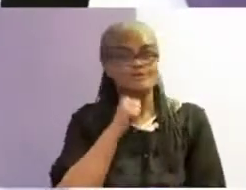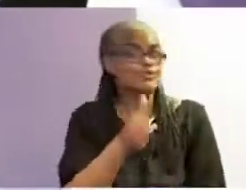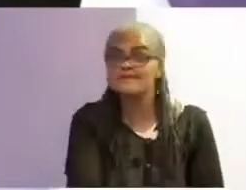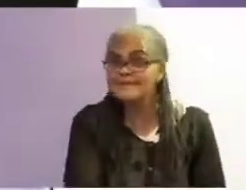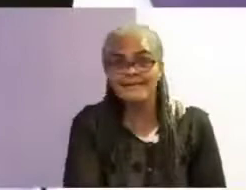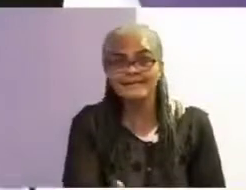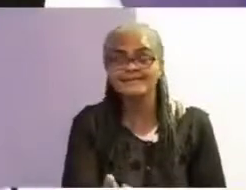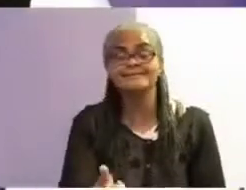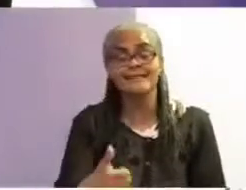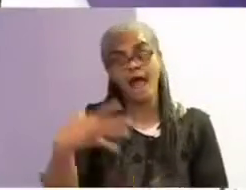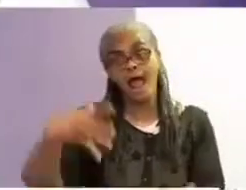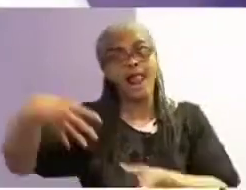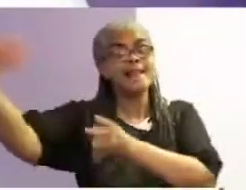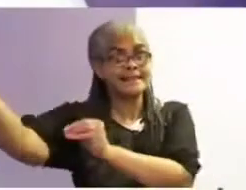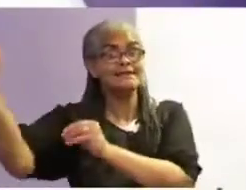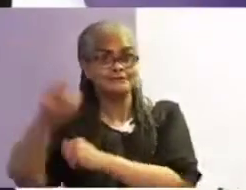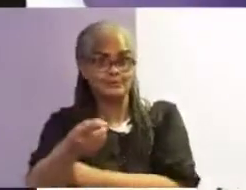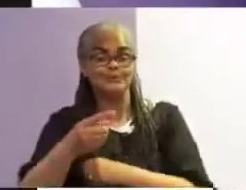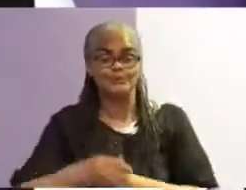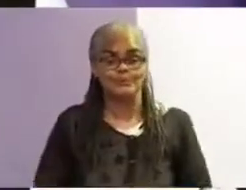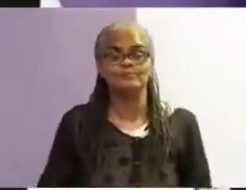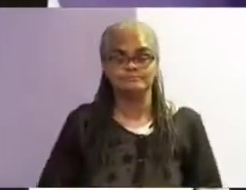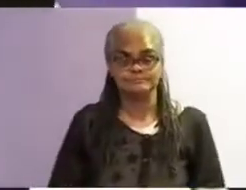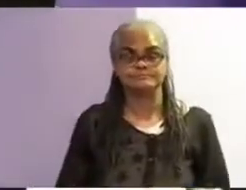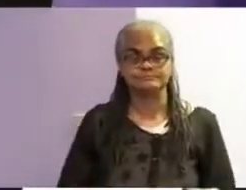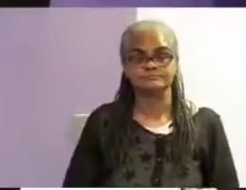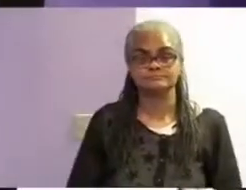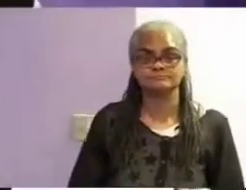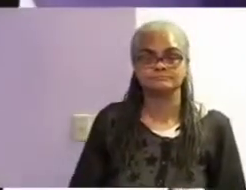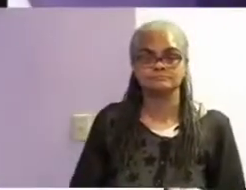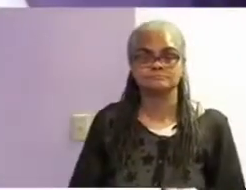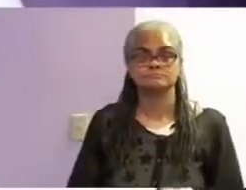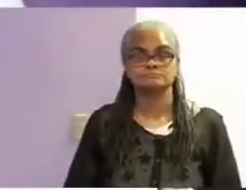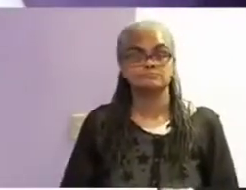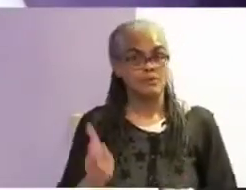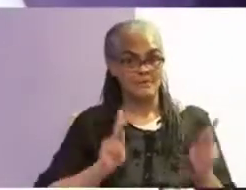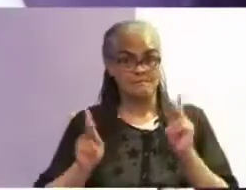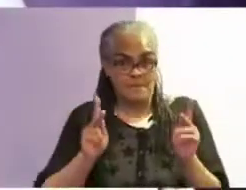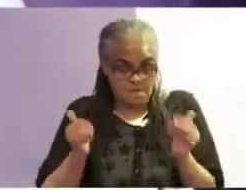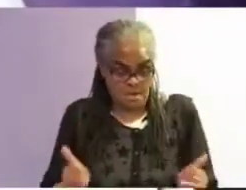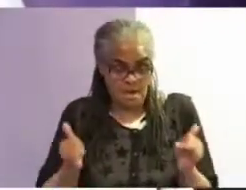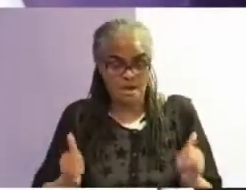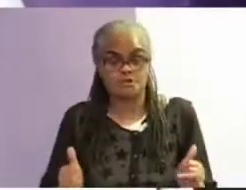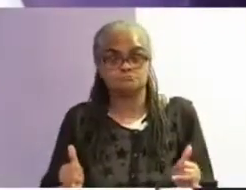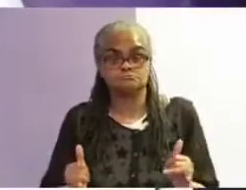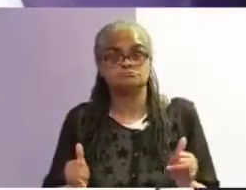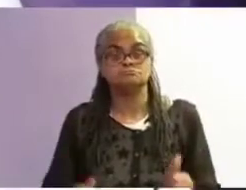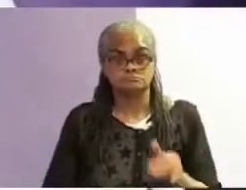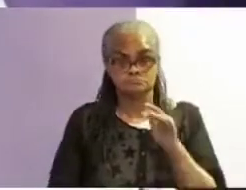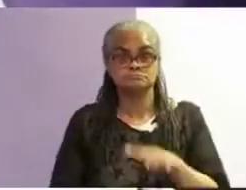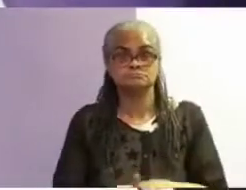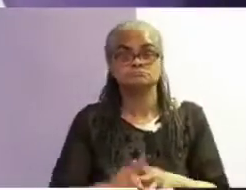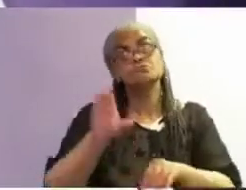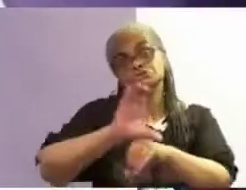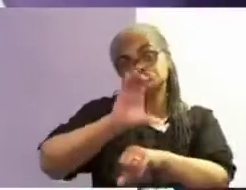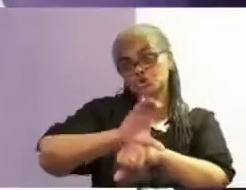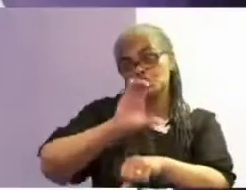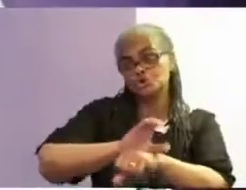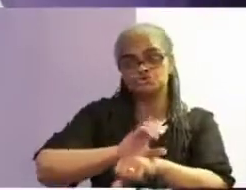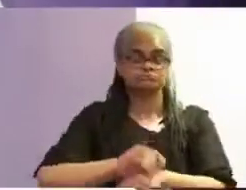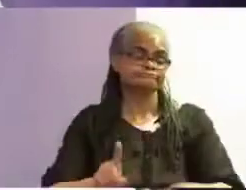We got folk now that come to this church, be there for a little